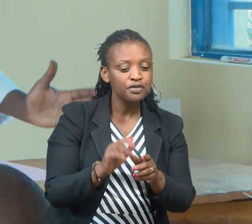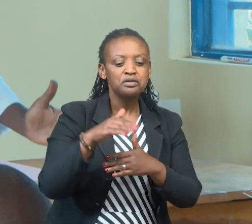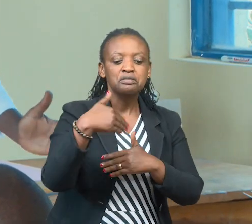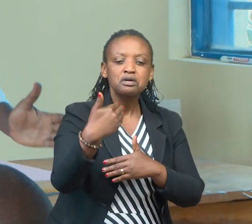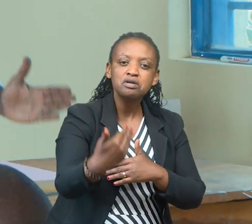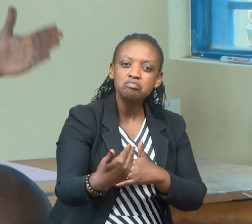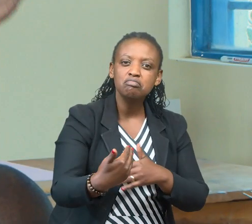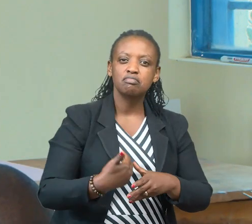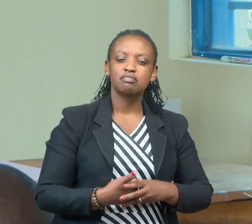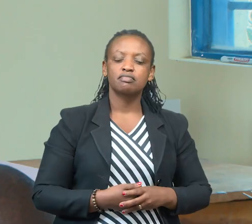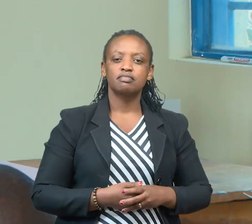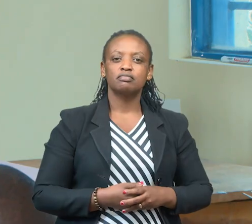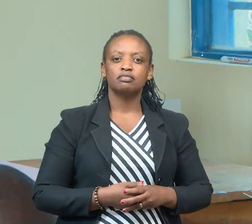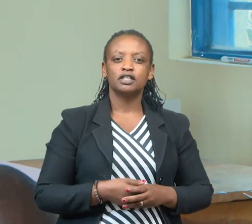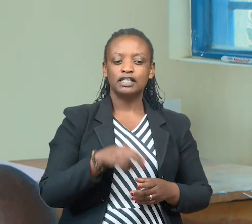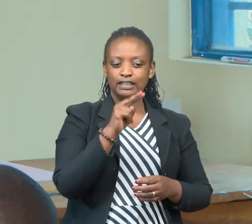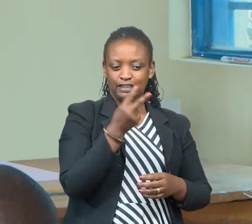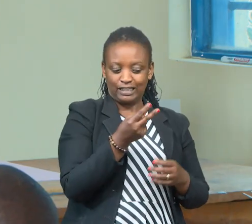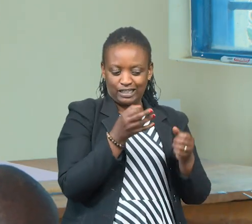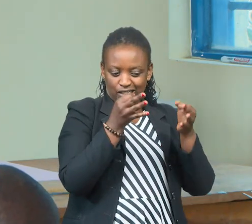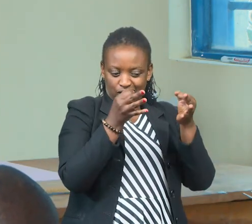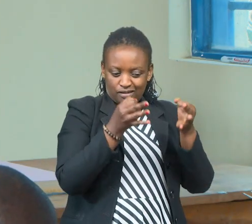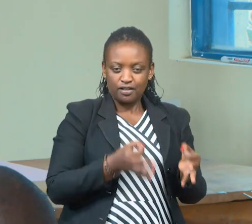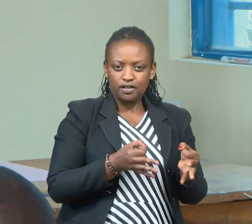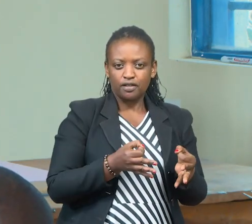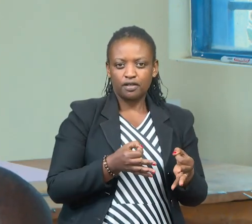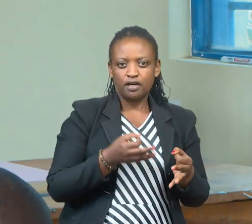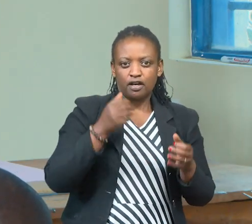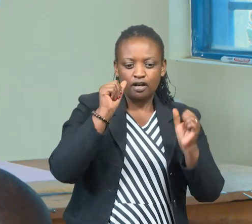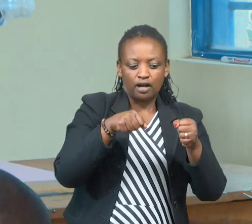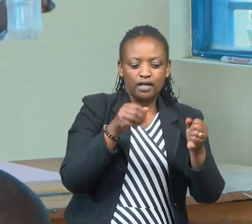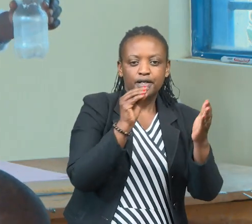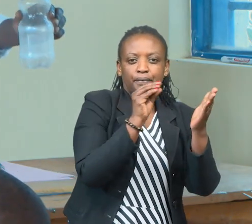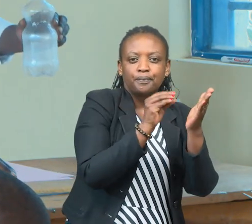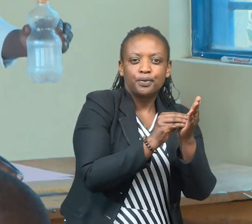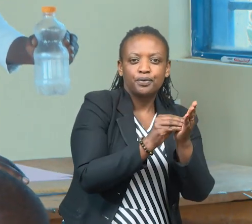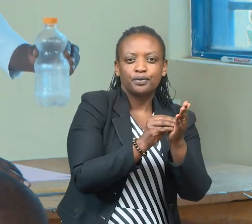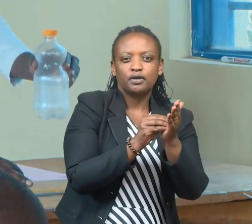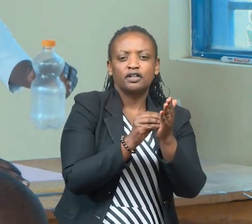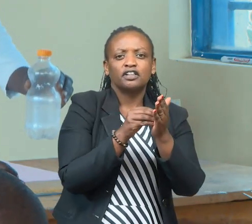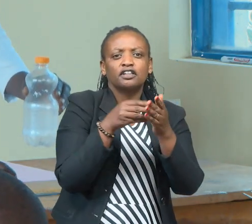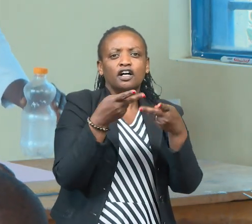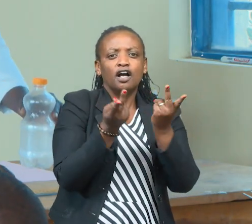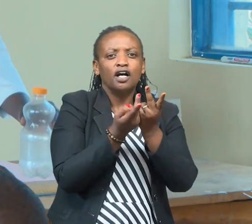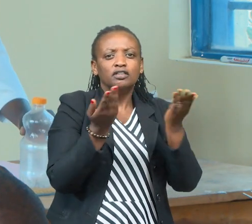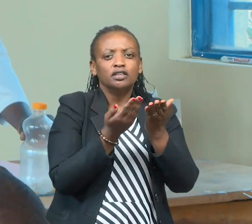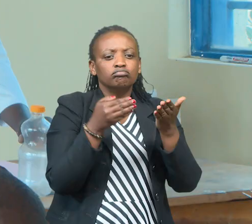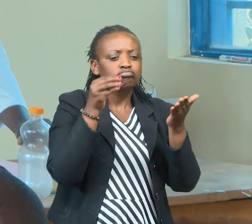Then the second object, I'm going to put it on the